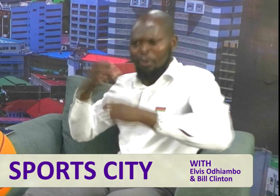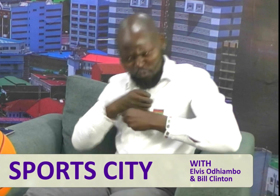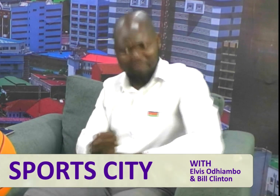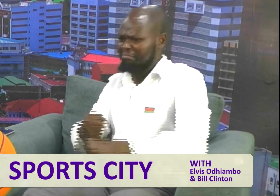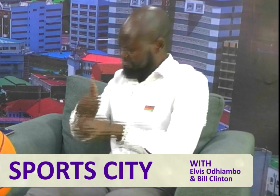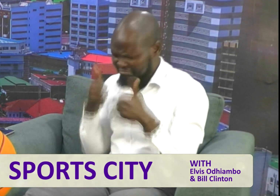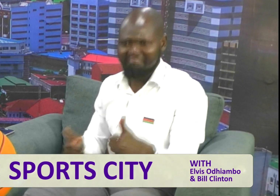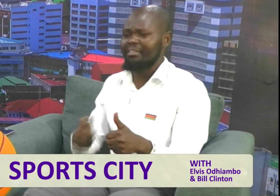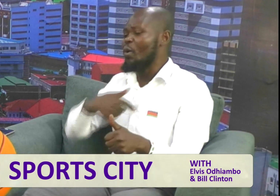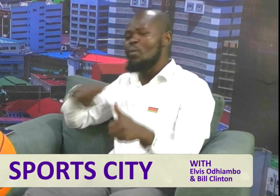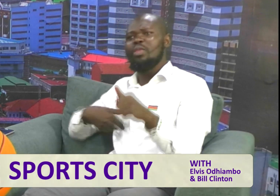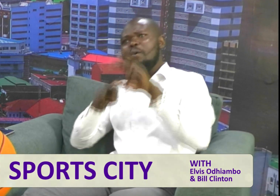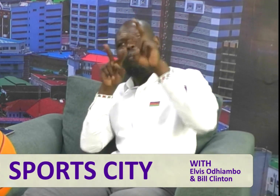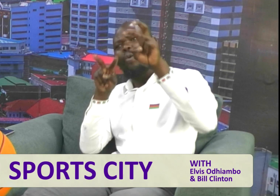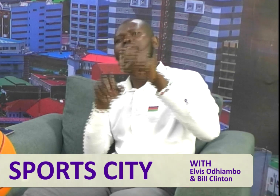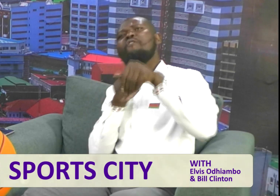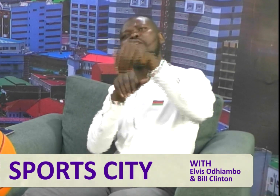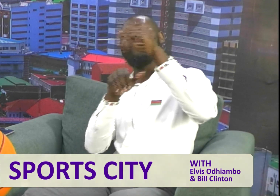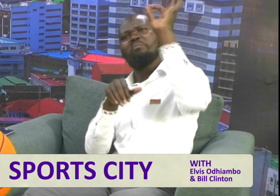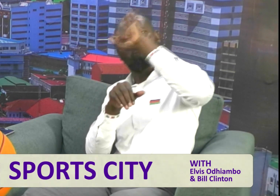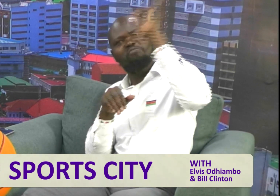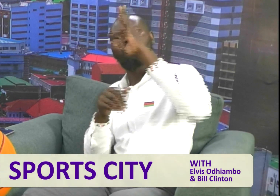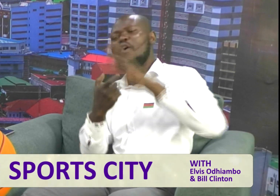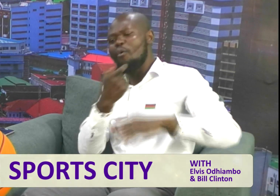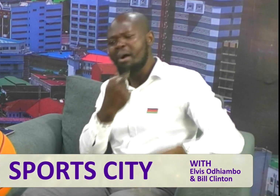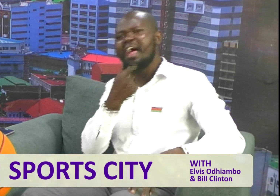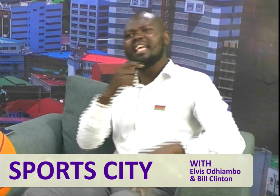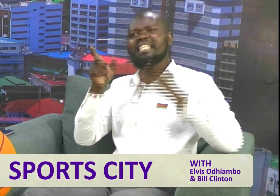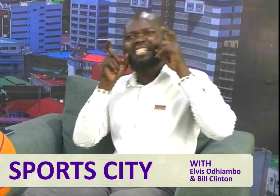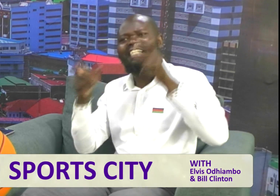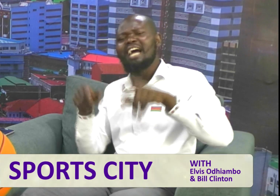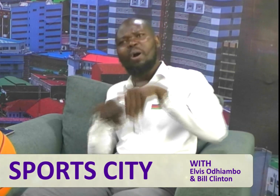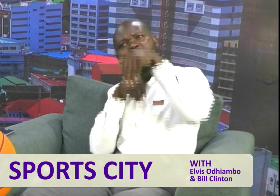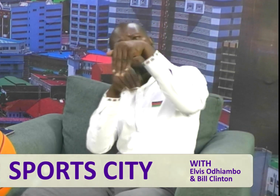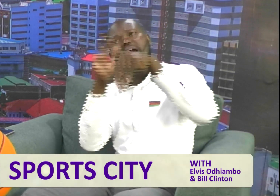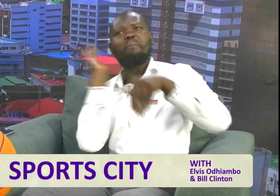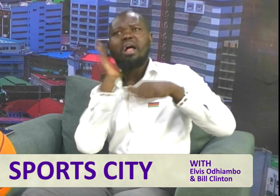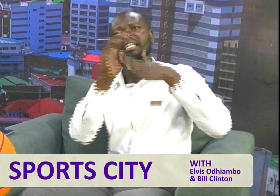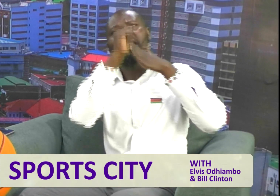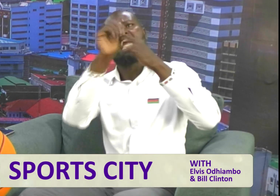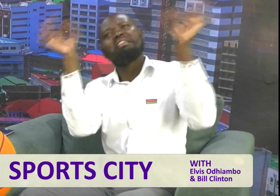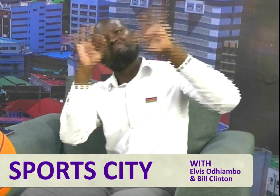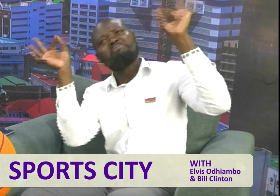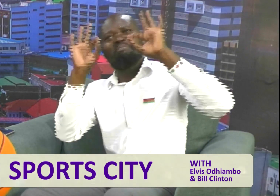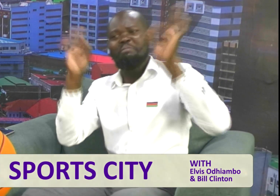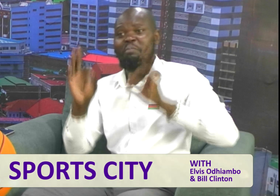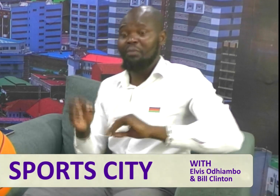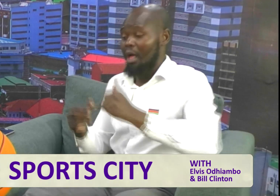their mind, they are very confident. Right. Their mind, as you saw the game, as I saw the game, I was really